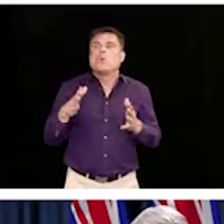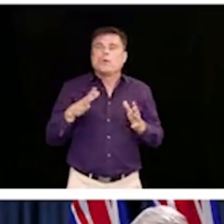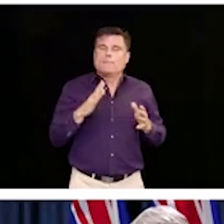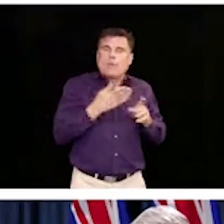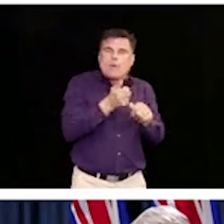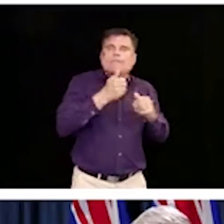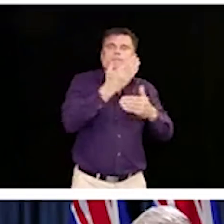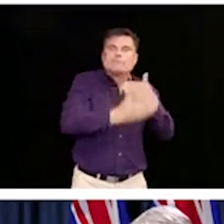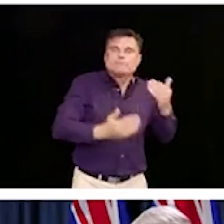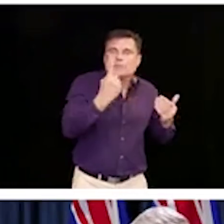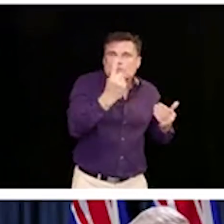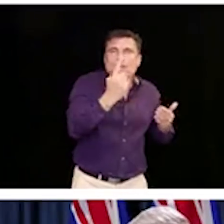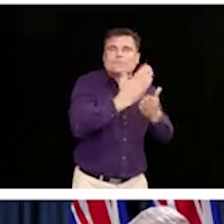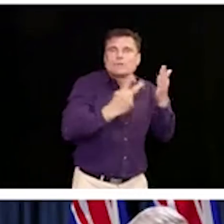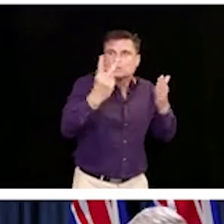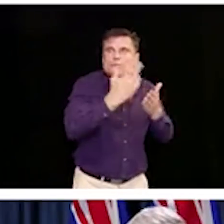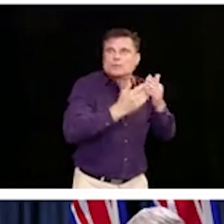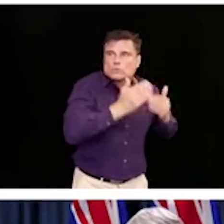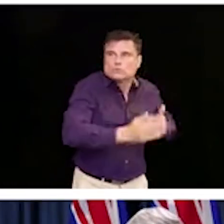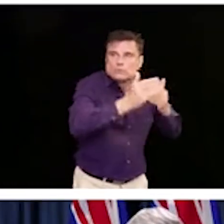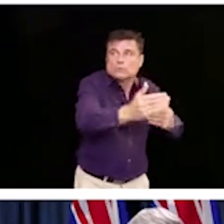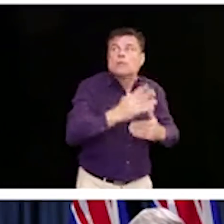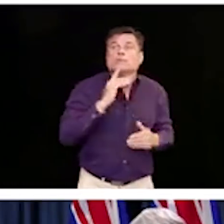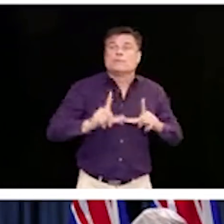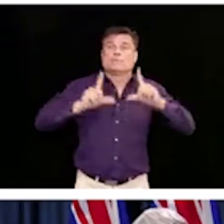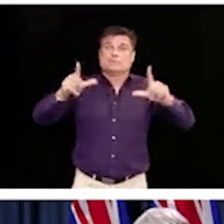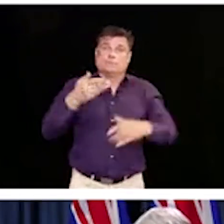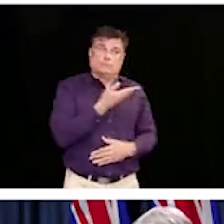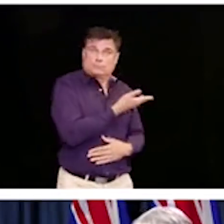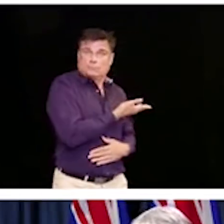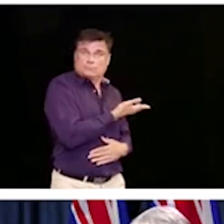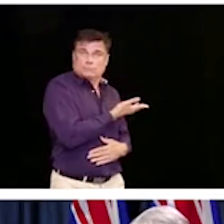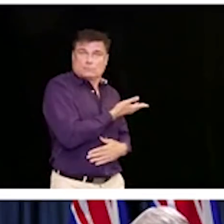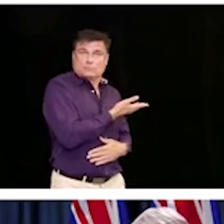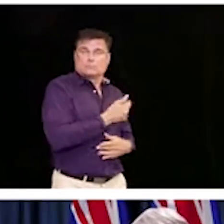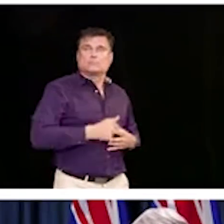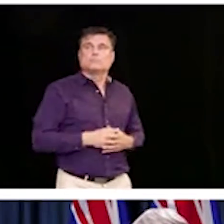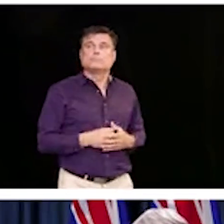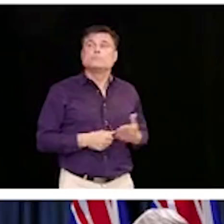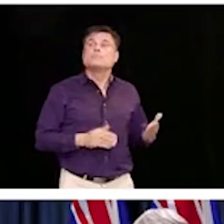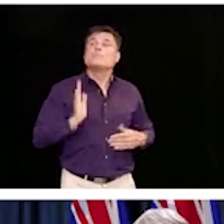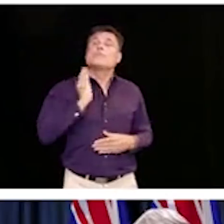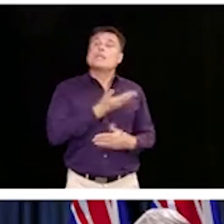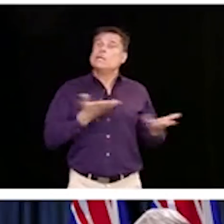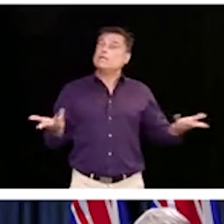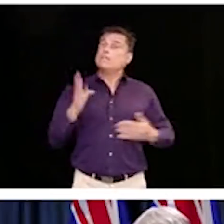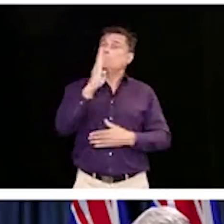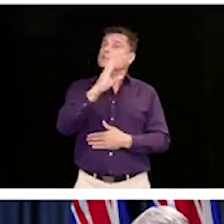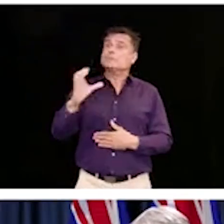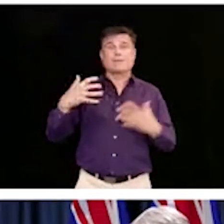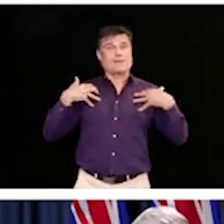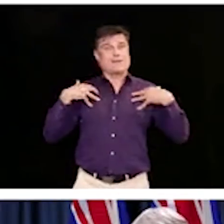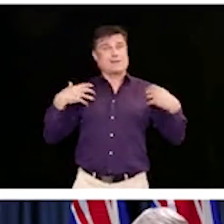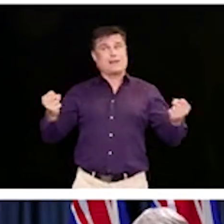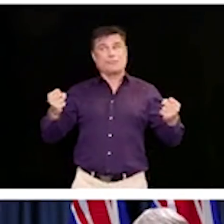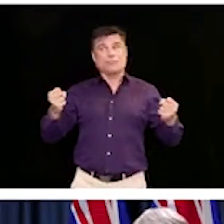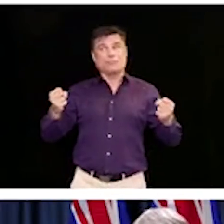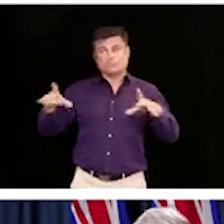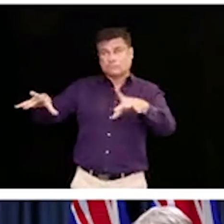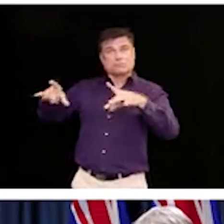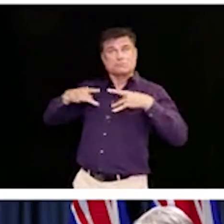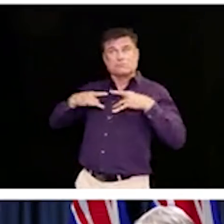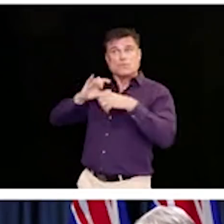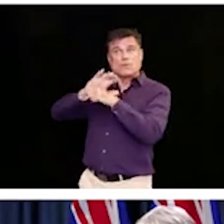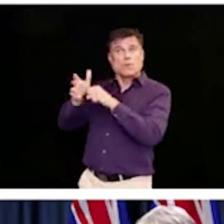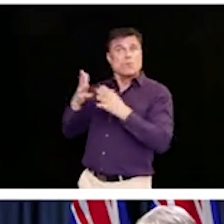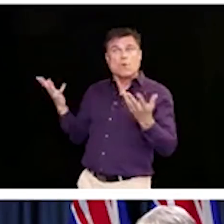very careful planning. Next slide. The public health measures taken in BC have limited the spread of the virus